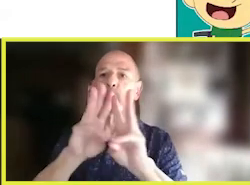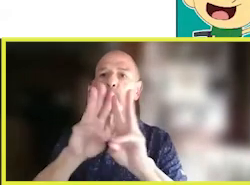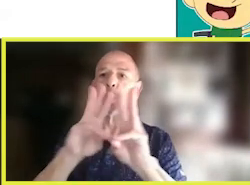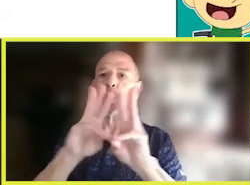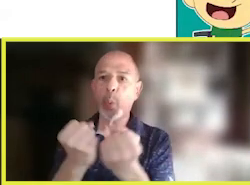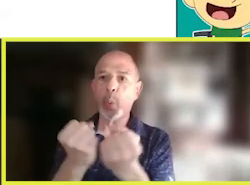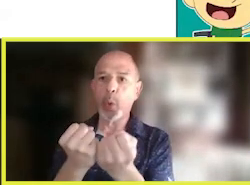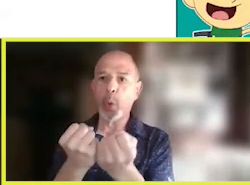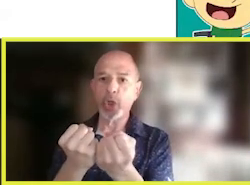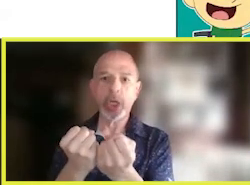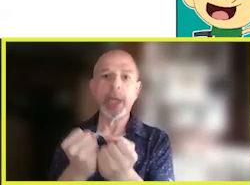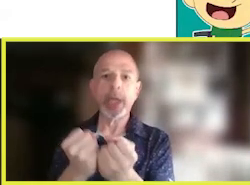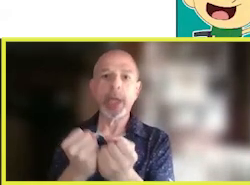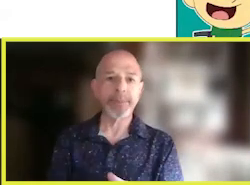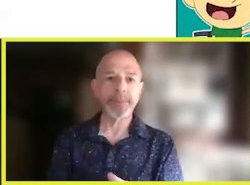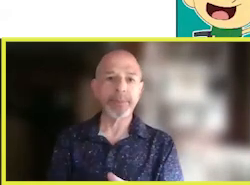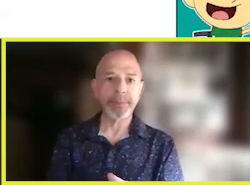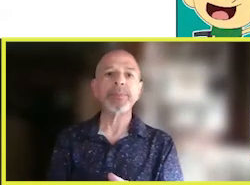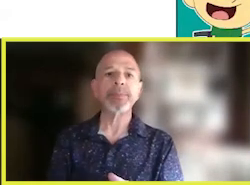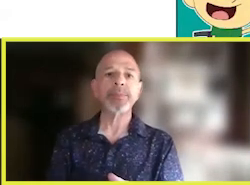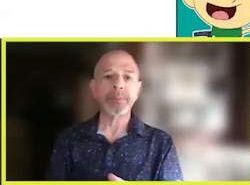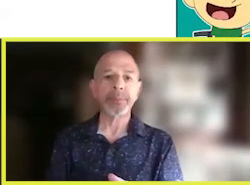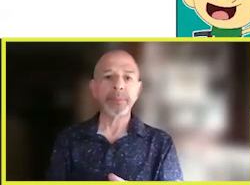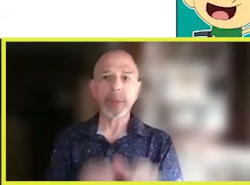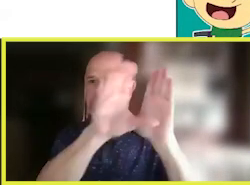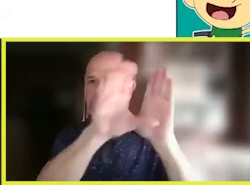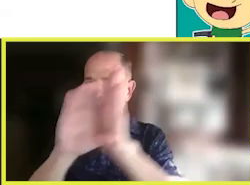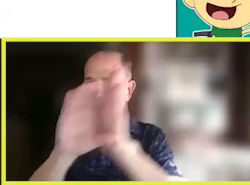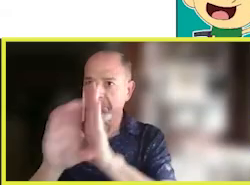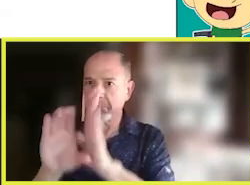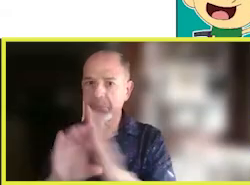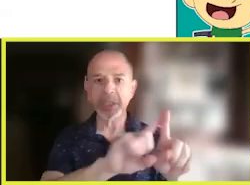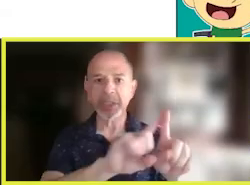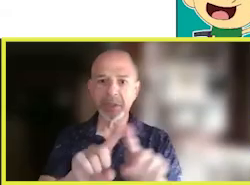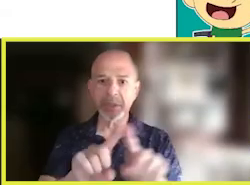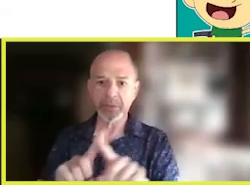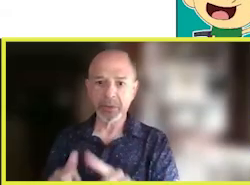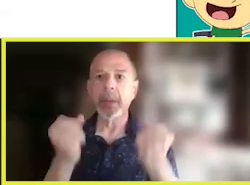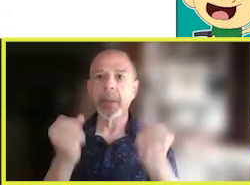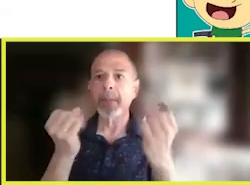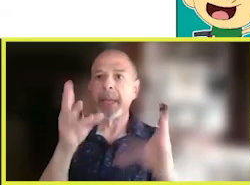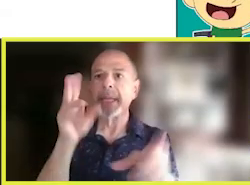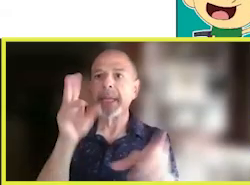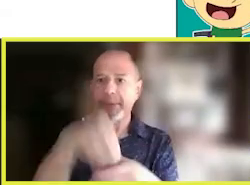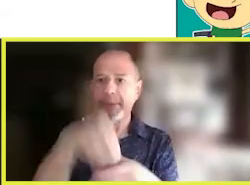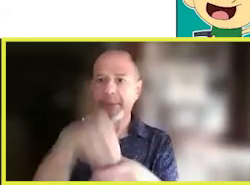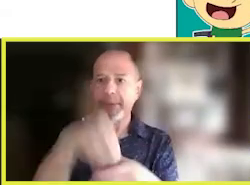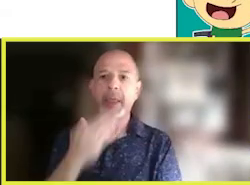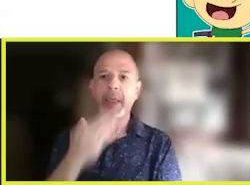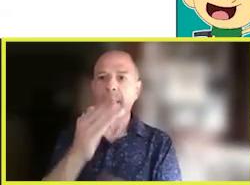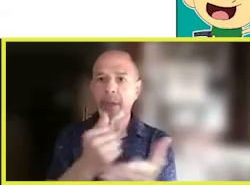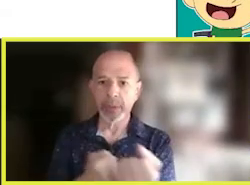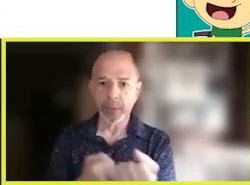presenters who worked so hard to make the workshops so incredibly amazing. And on this slide is ANA's web